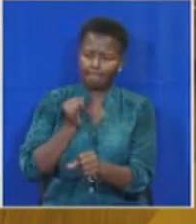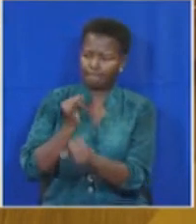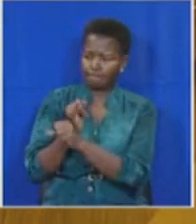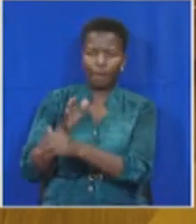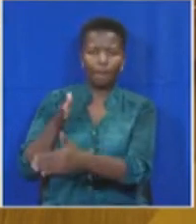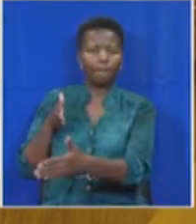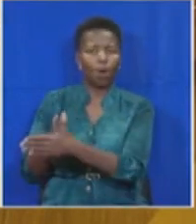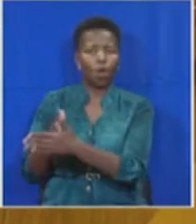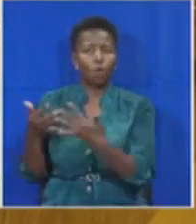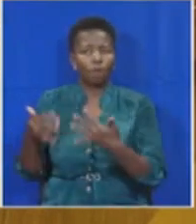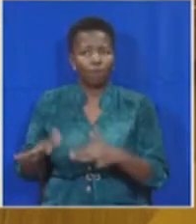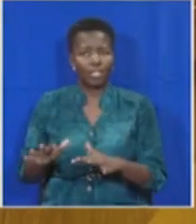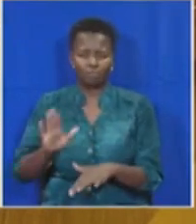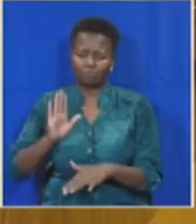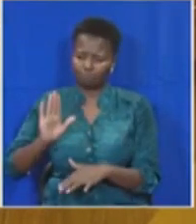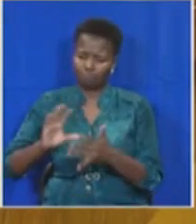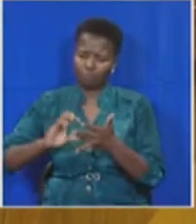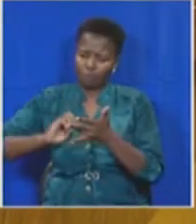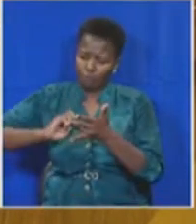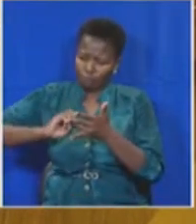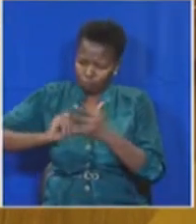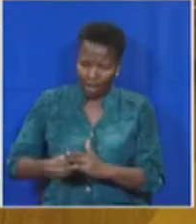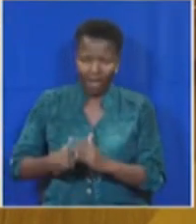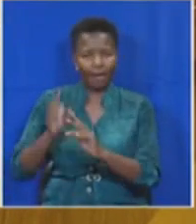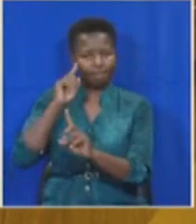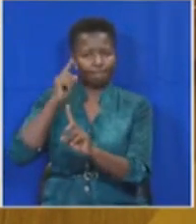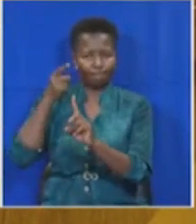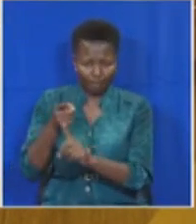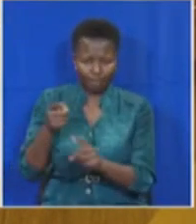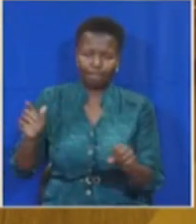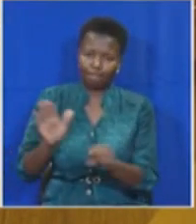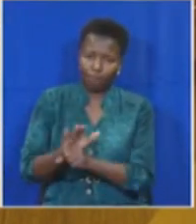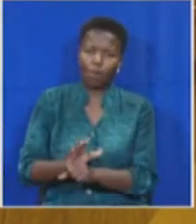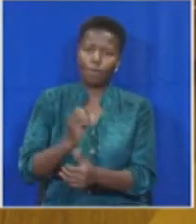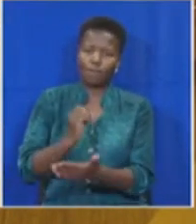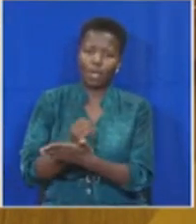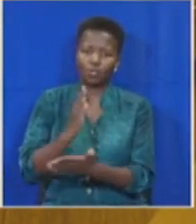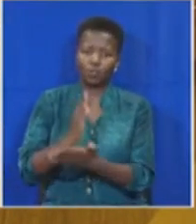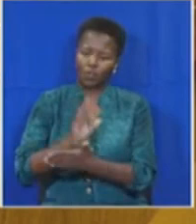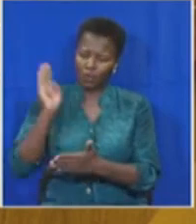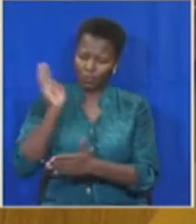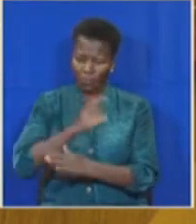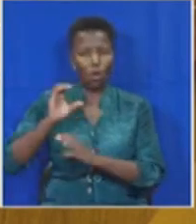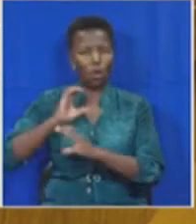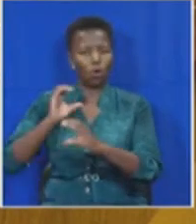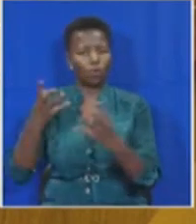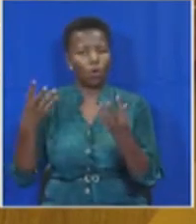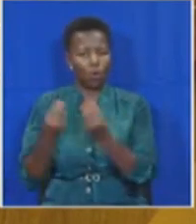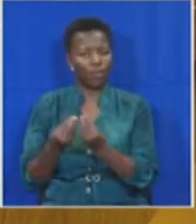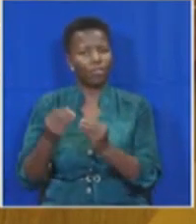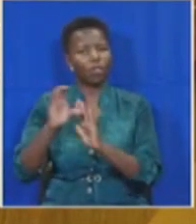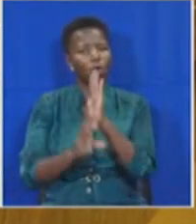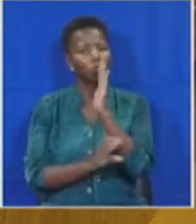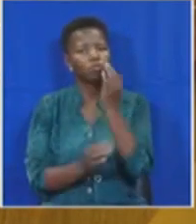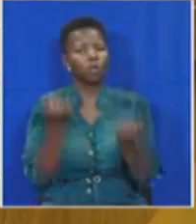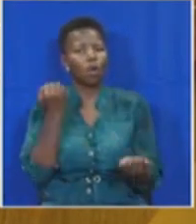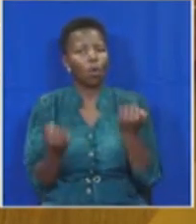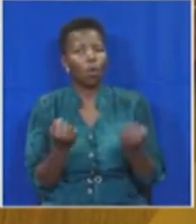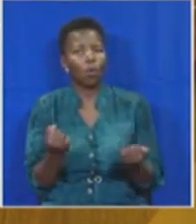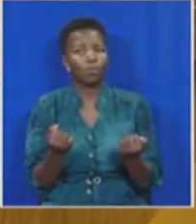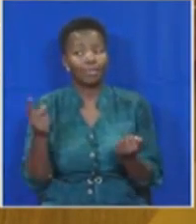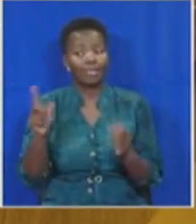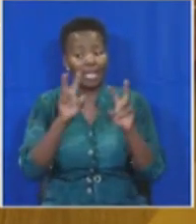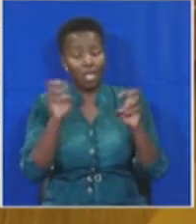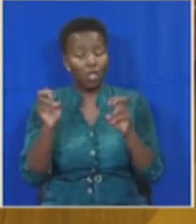process. She has desperately and determinedly ensured that there is no communication with the highest court in the land on an issue